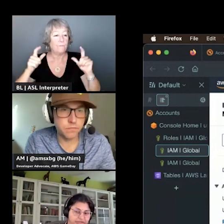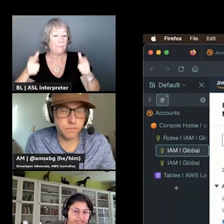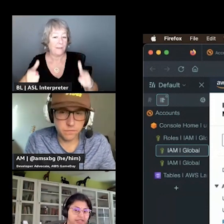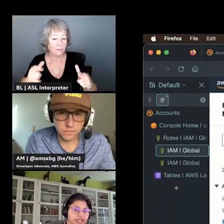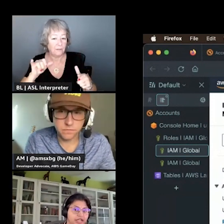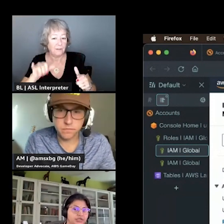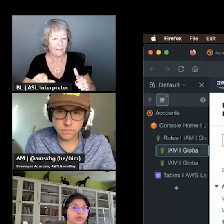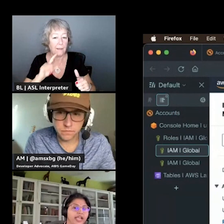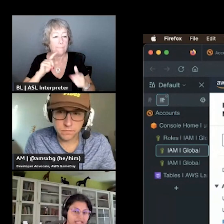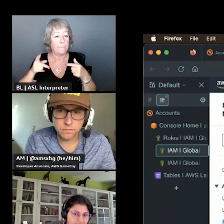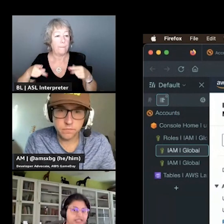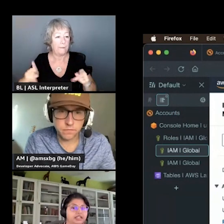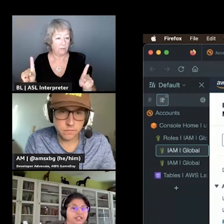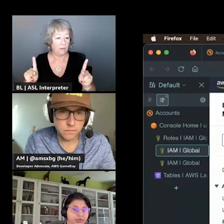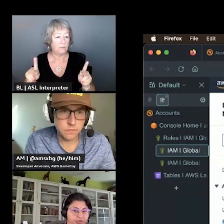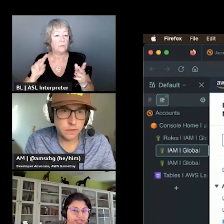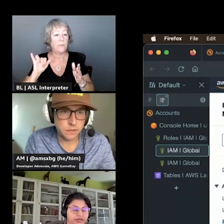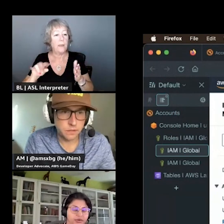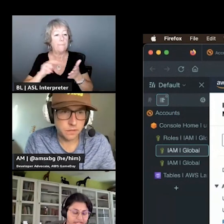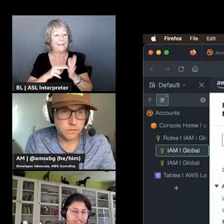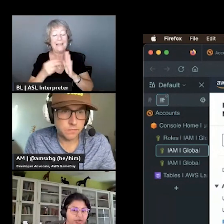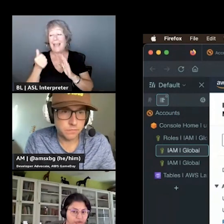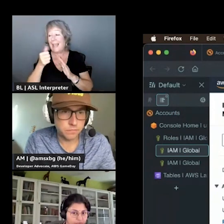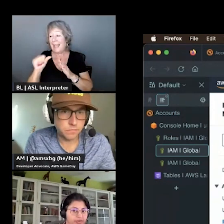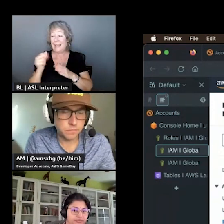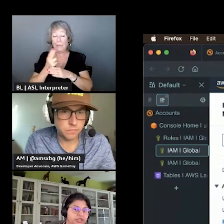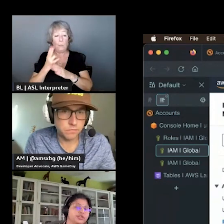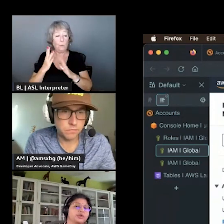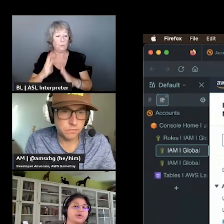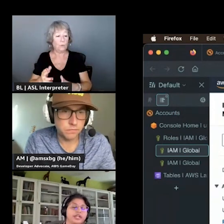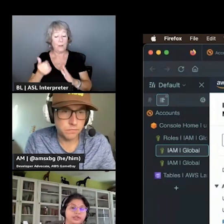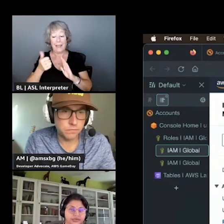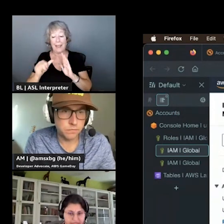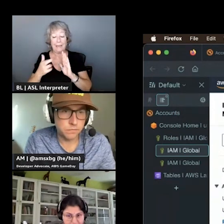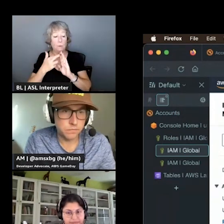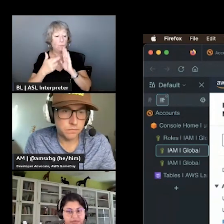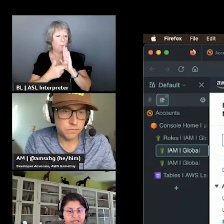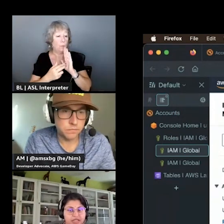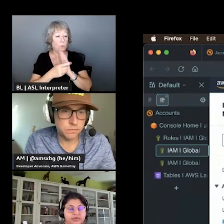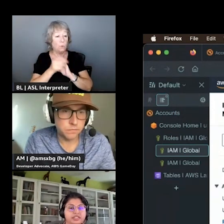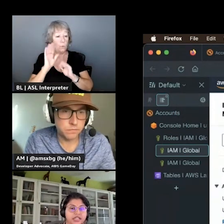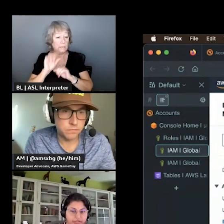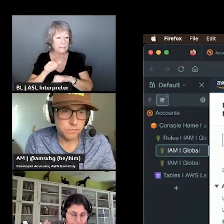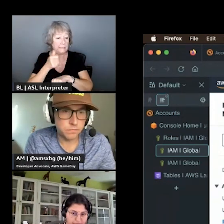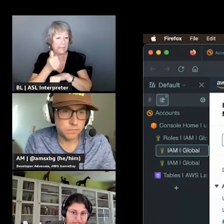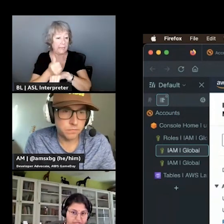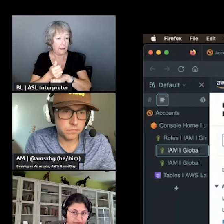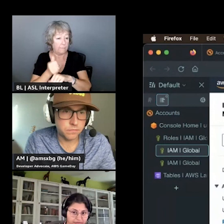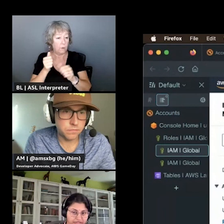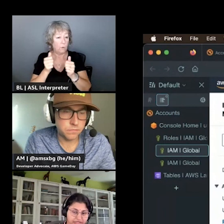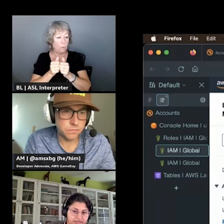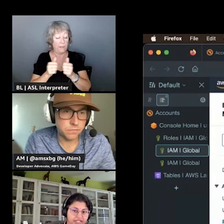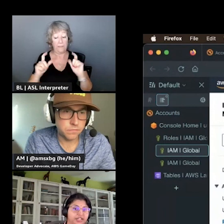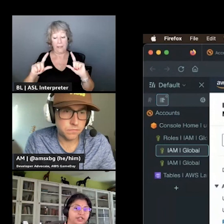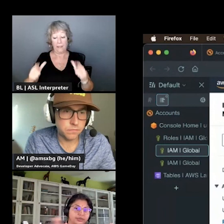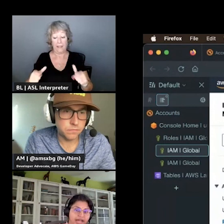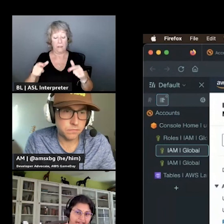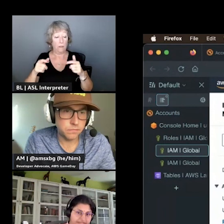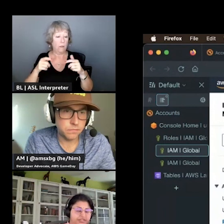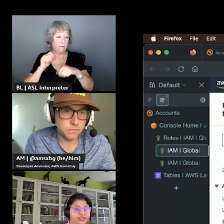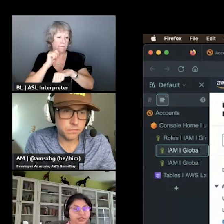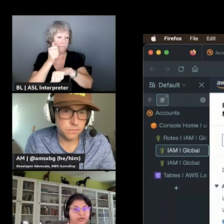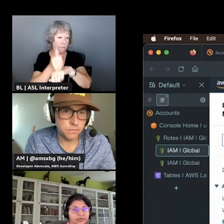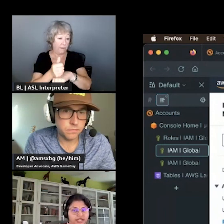formation permission. So any user or any role that you are going to set up with lake formation permissions in order